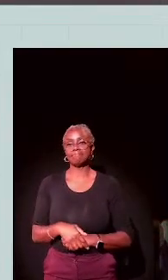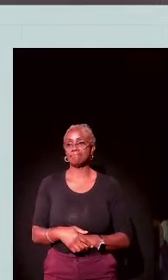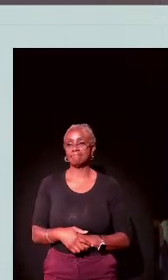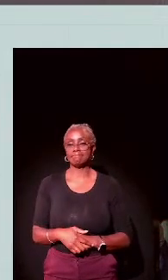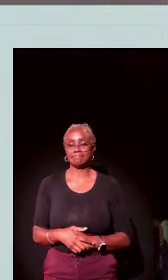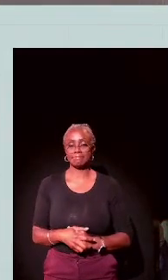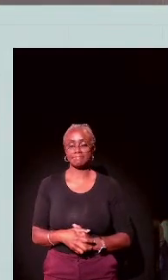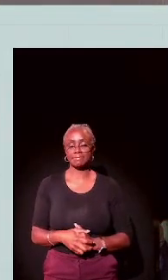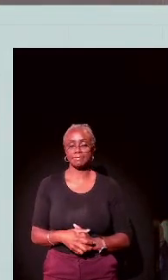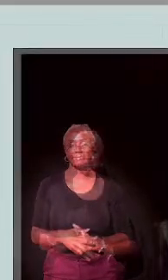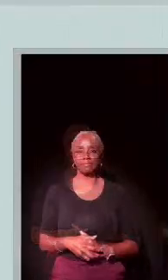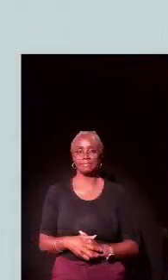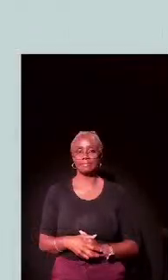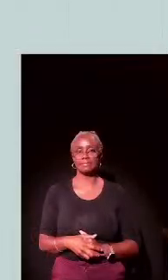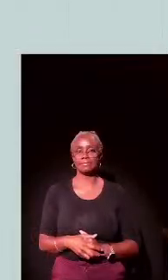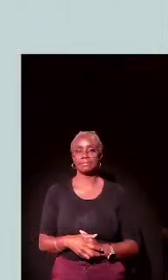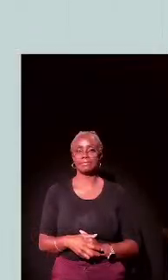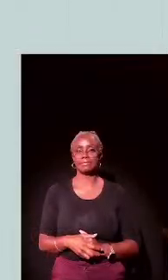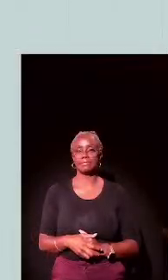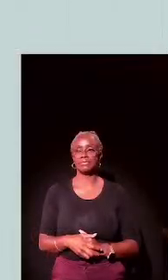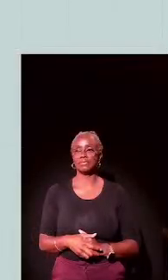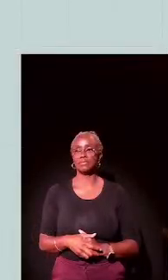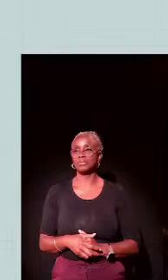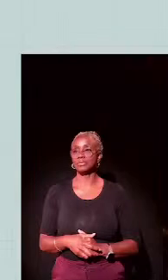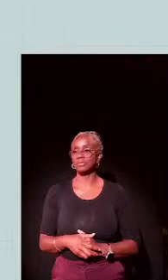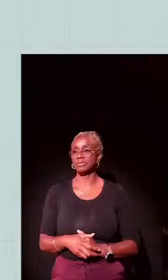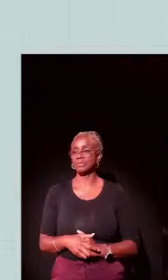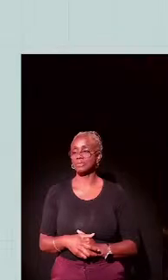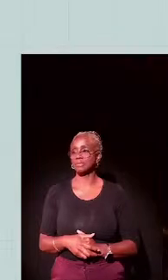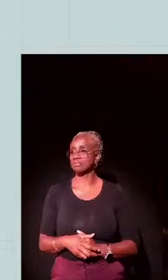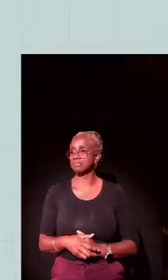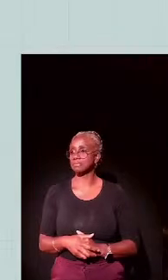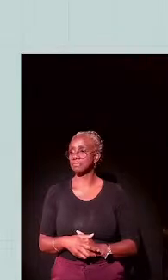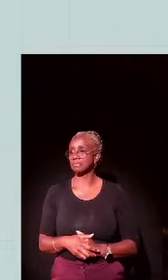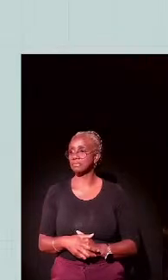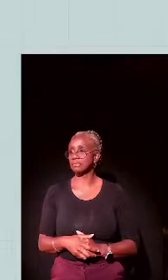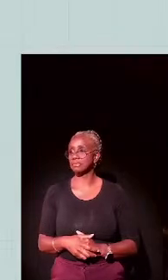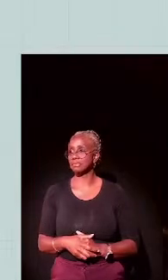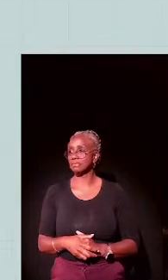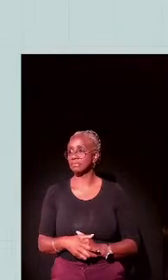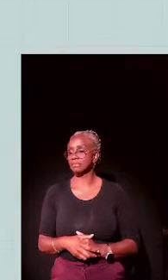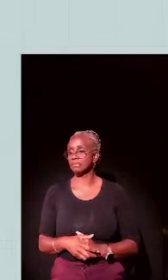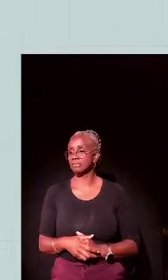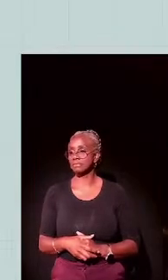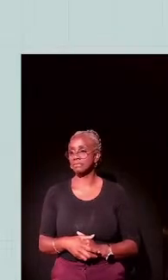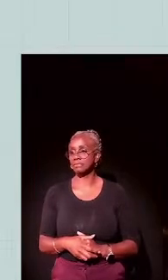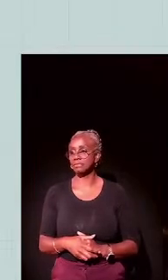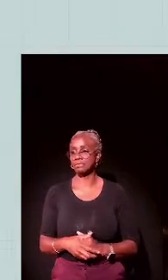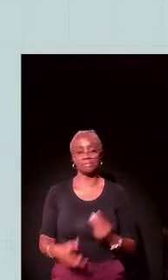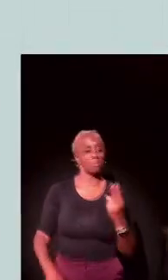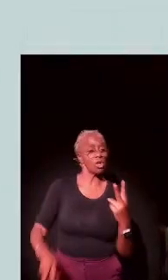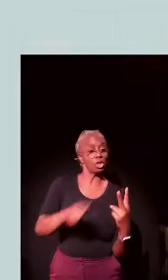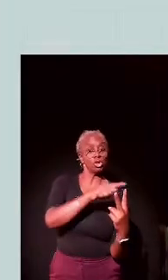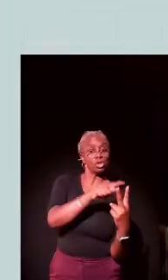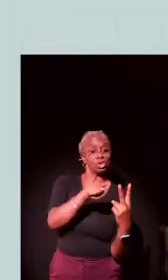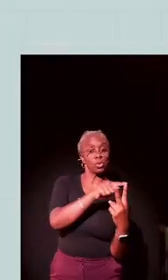Yep. The point of the demonstration is really to do two things. One,